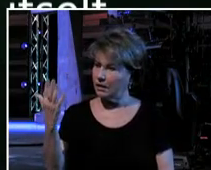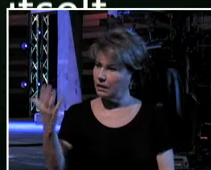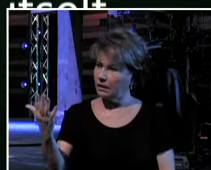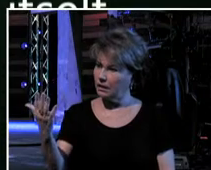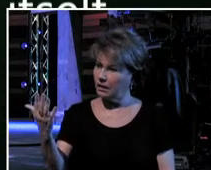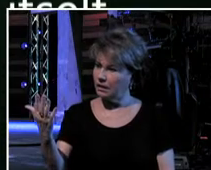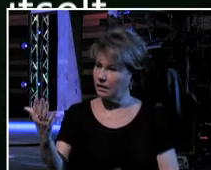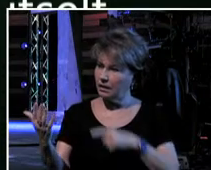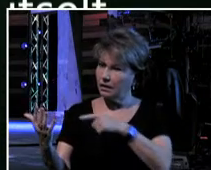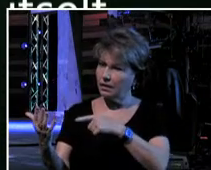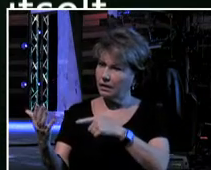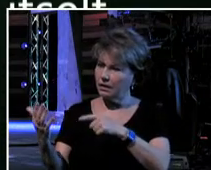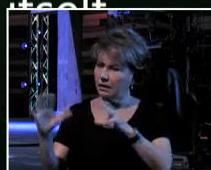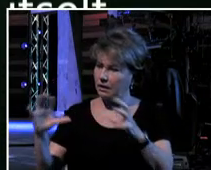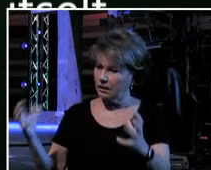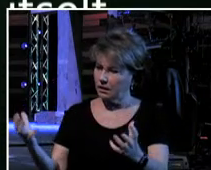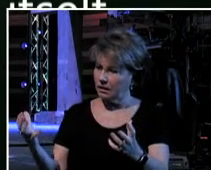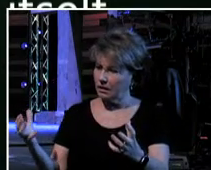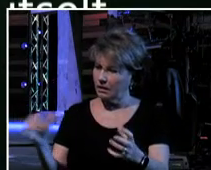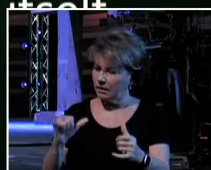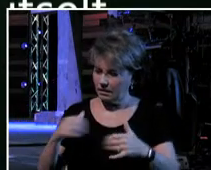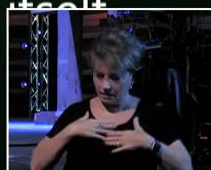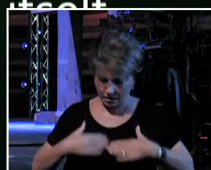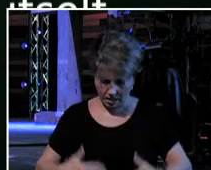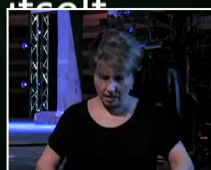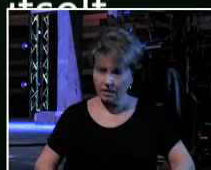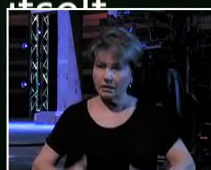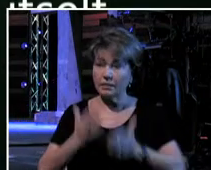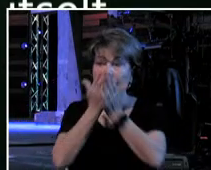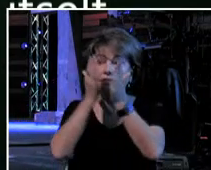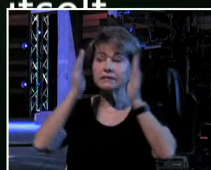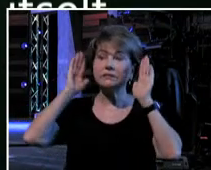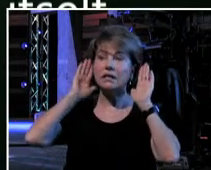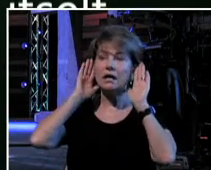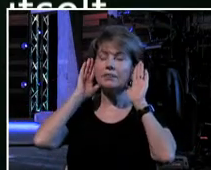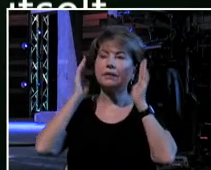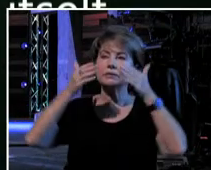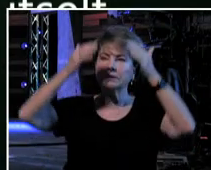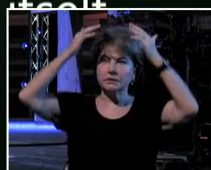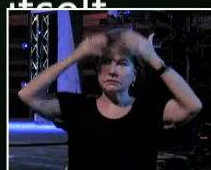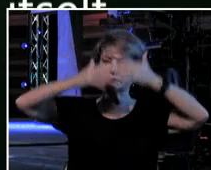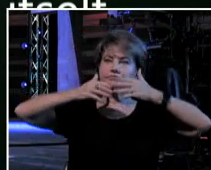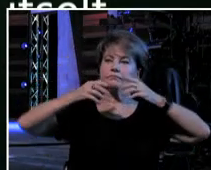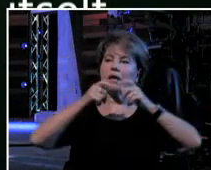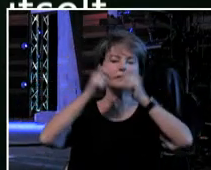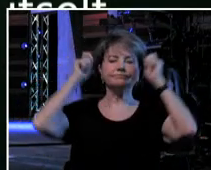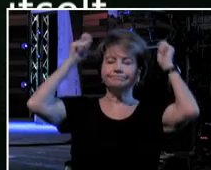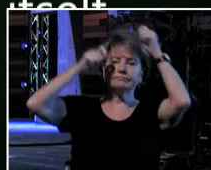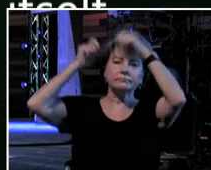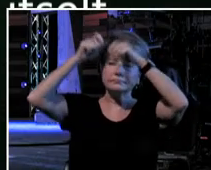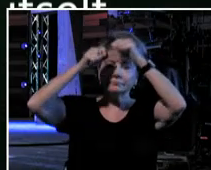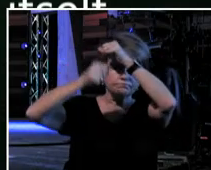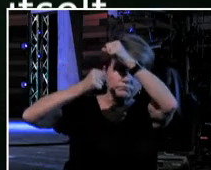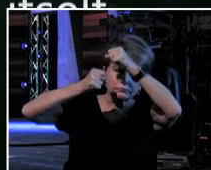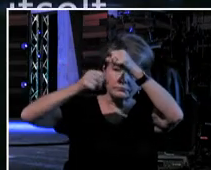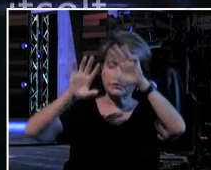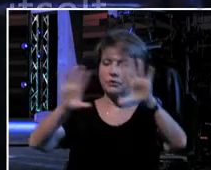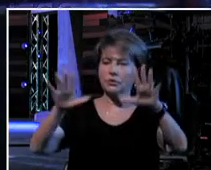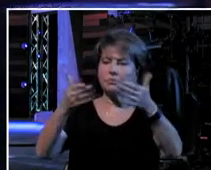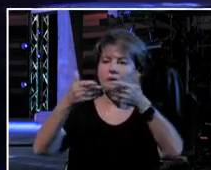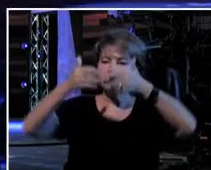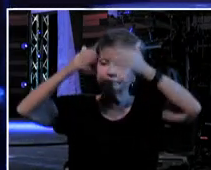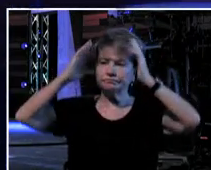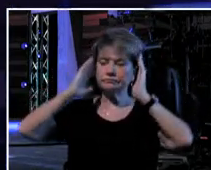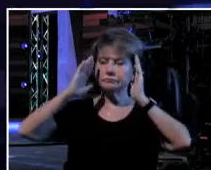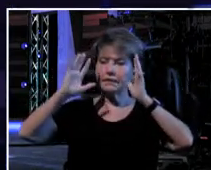sees the same linen cloth lying there, the face cloth, which had been on Jesus' head, not lying with the linen cloth, but folded up in a place